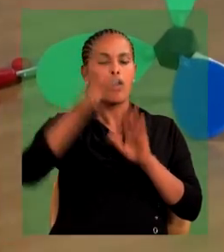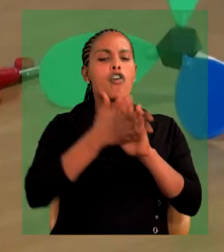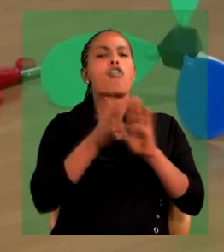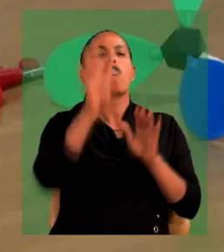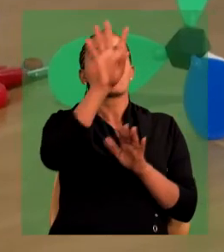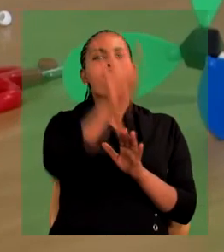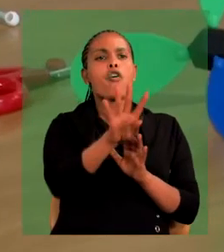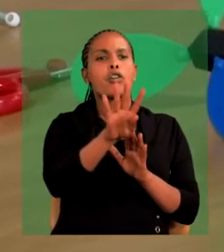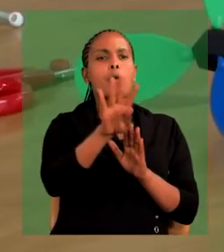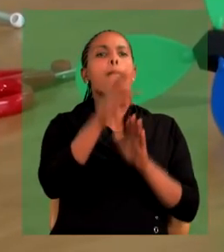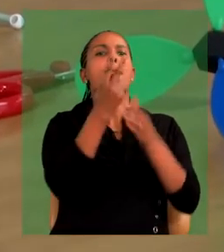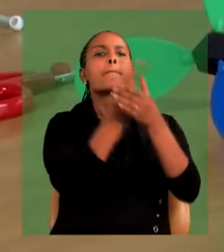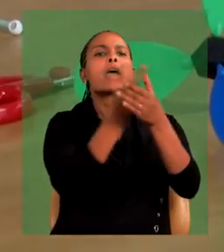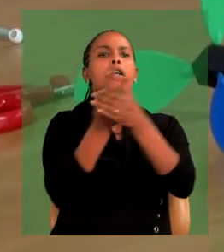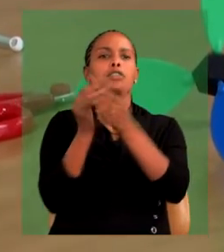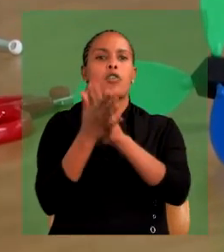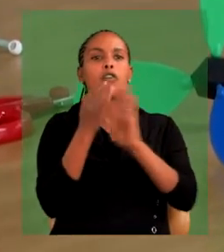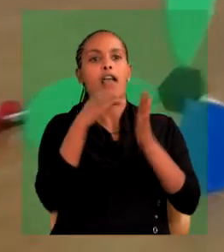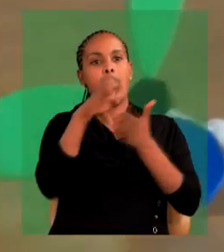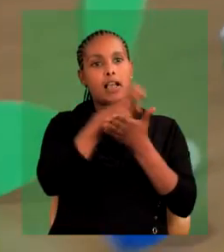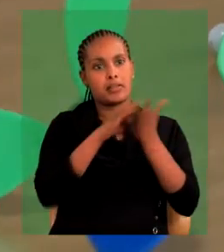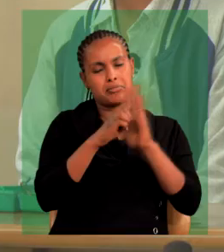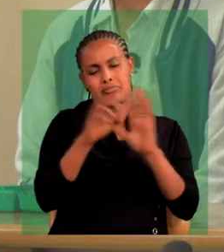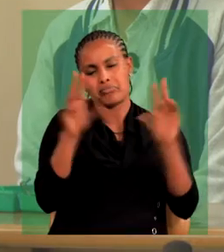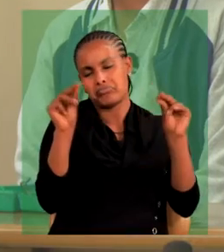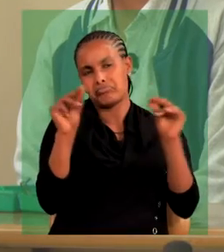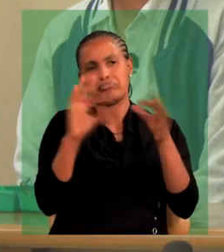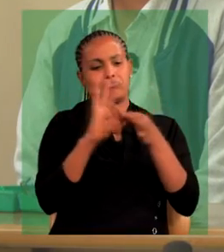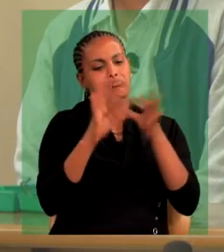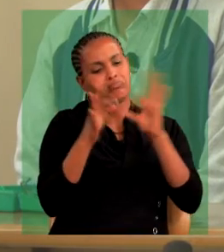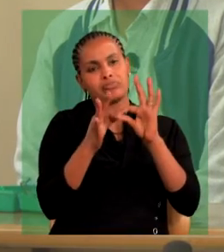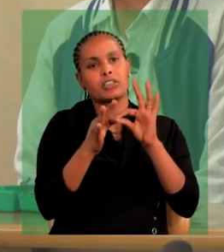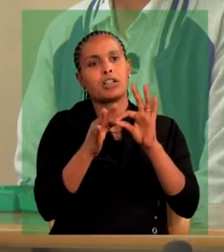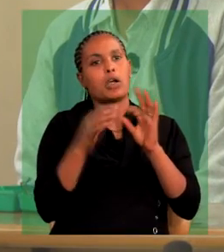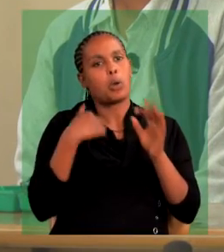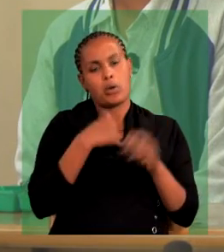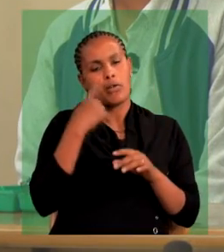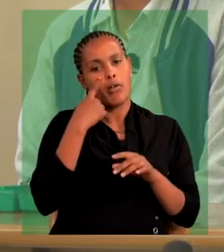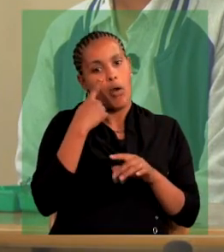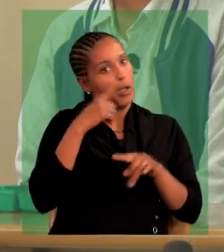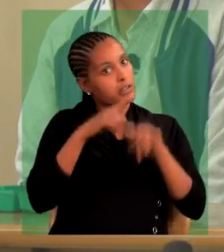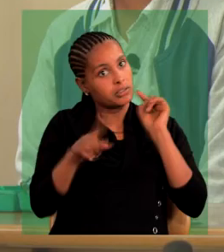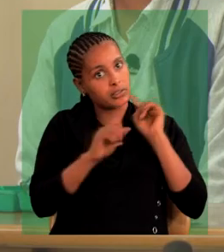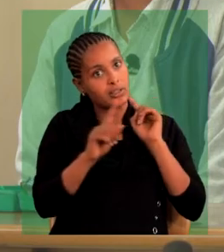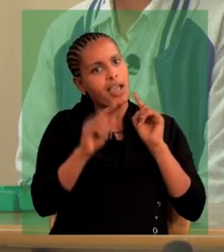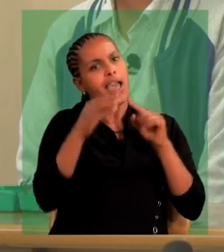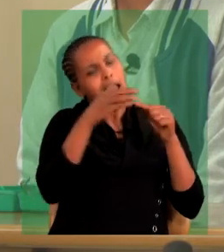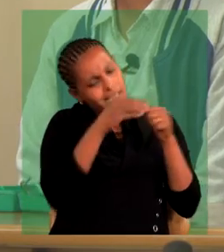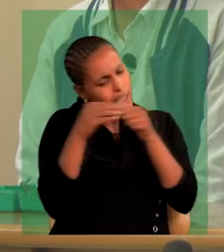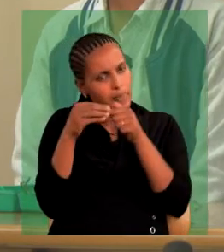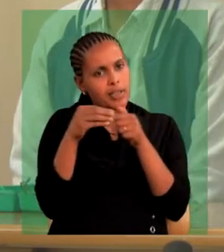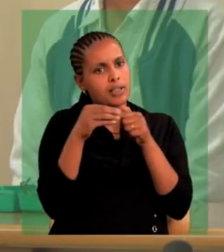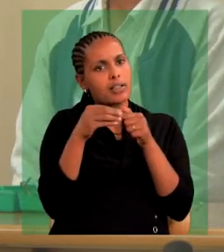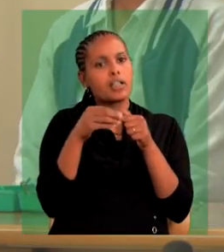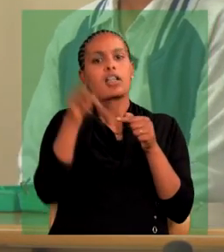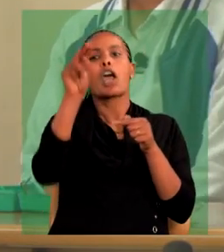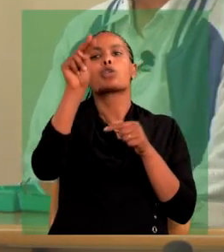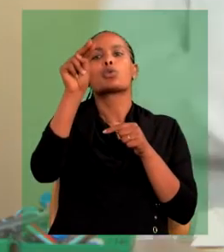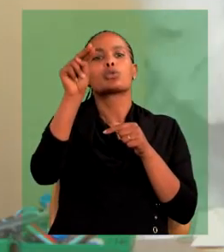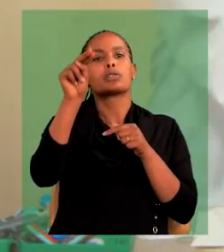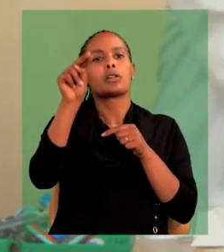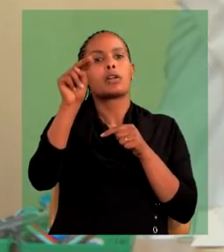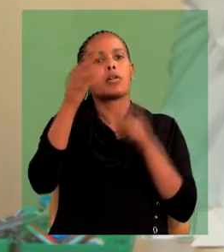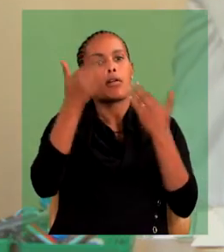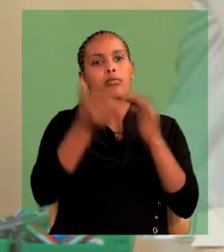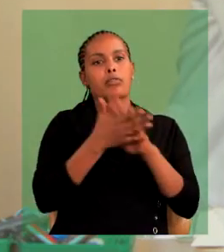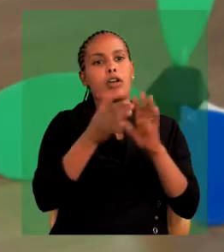four pairs of electrons not connected to anything. You will not see anything except the nitrogen.